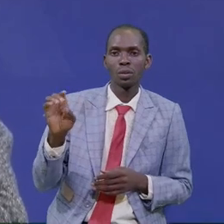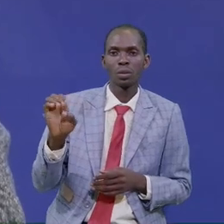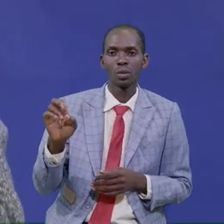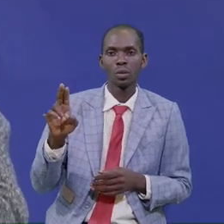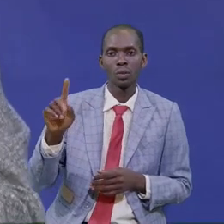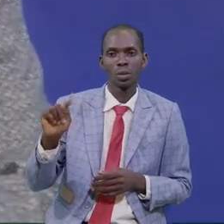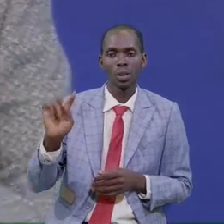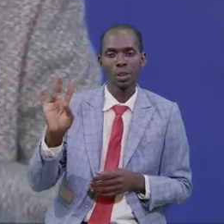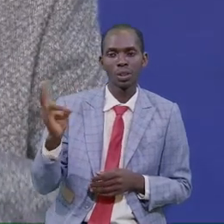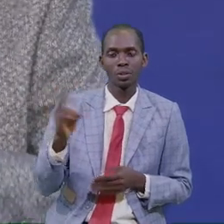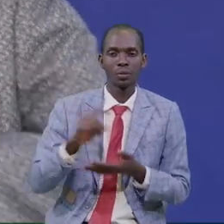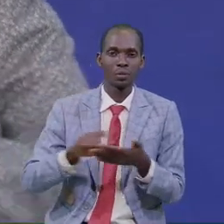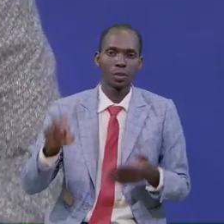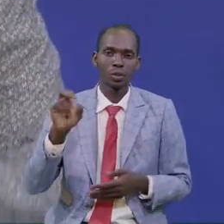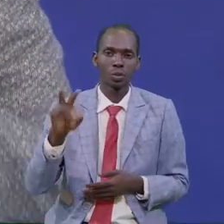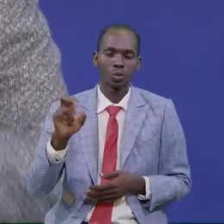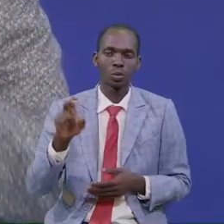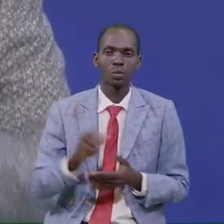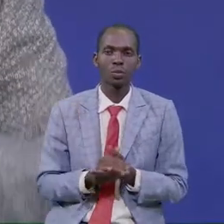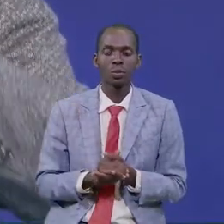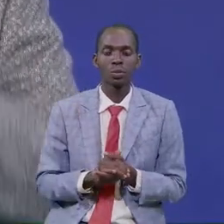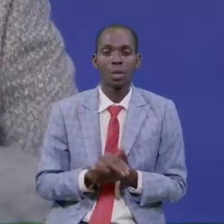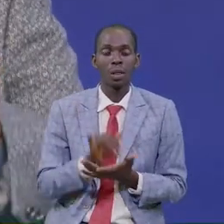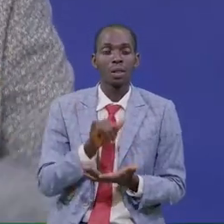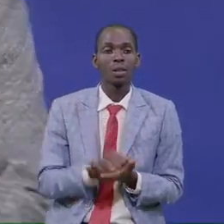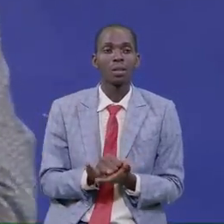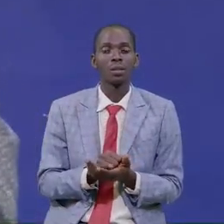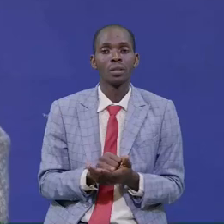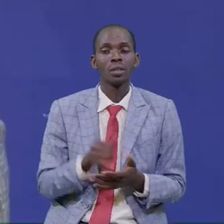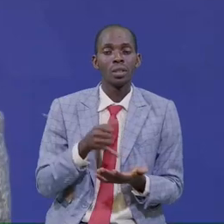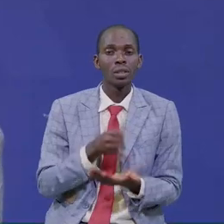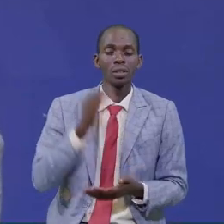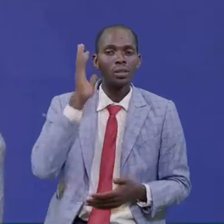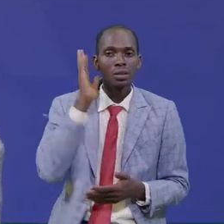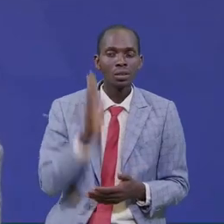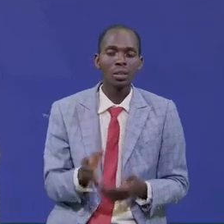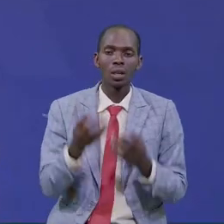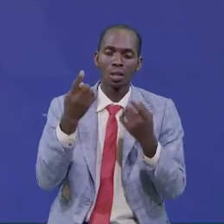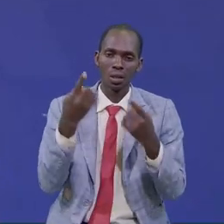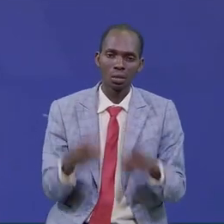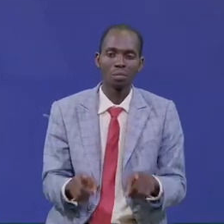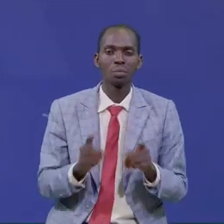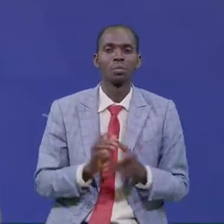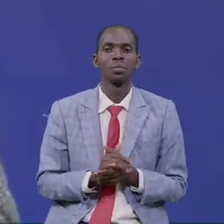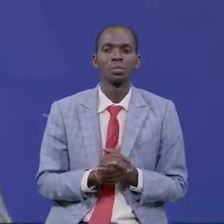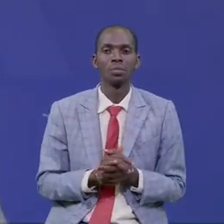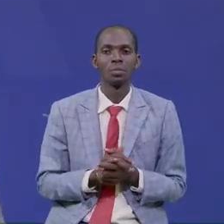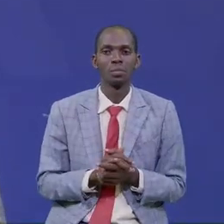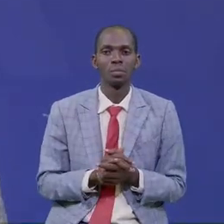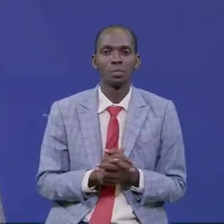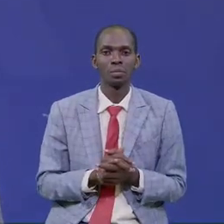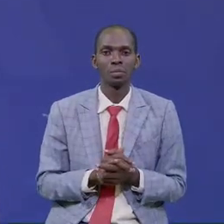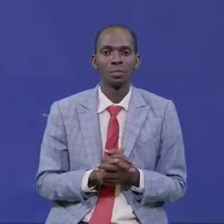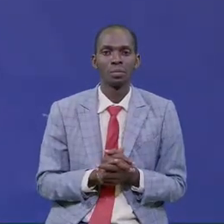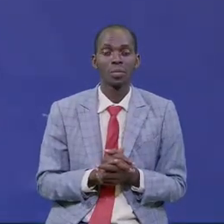de Deutéronome 7, verset 12. Wherefore it shall come to pass. Si vous écoutez, that means